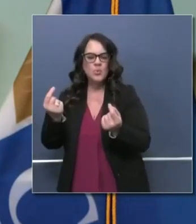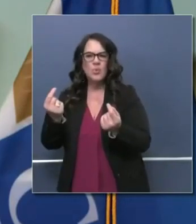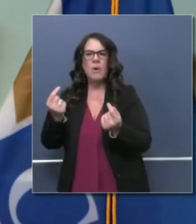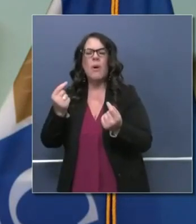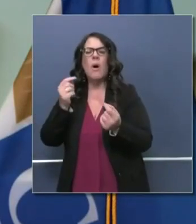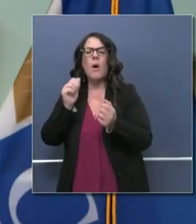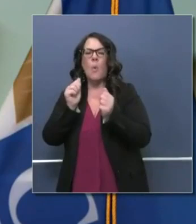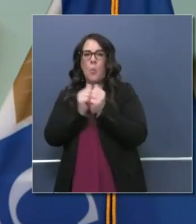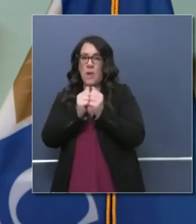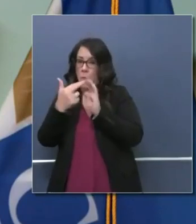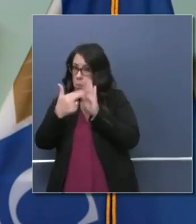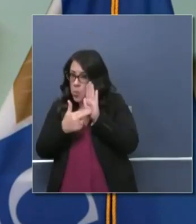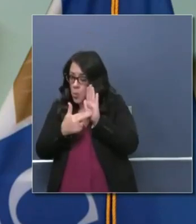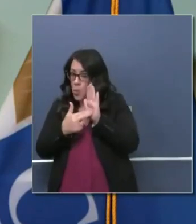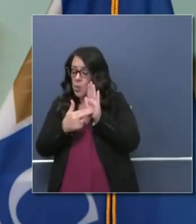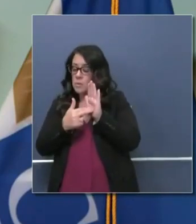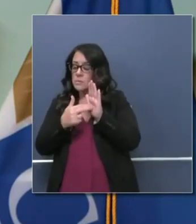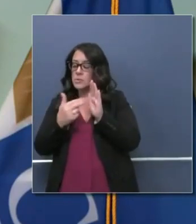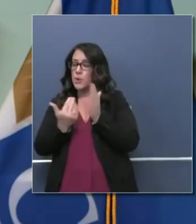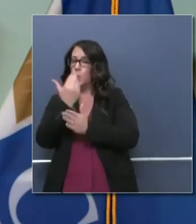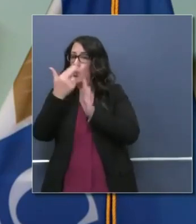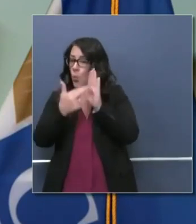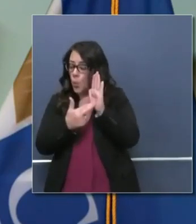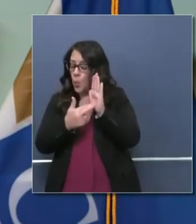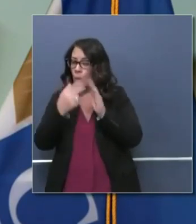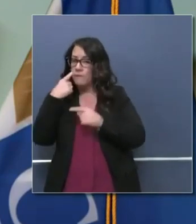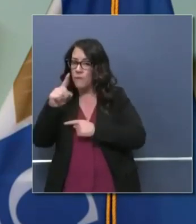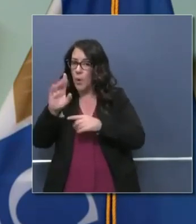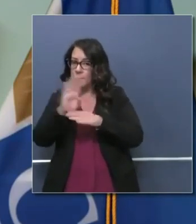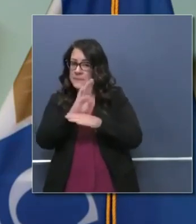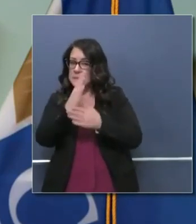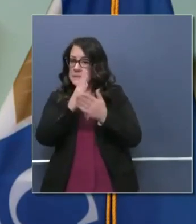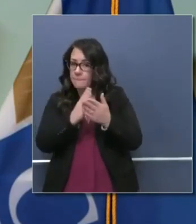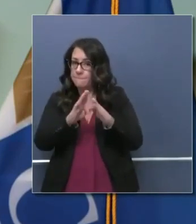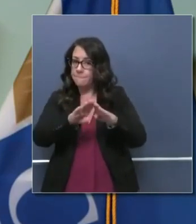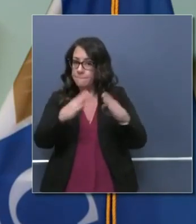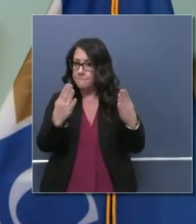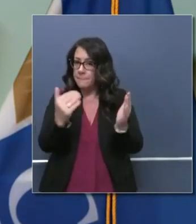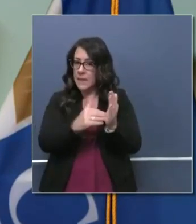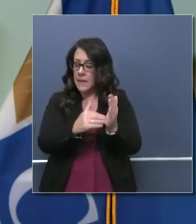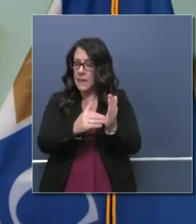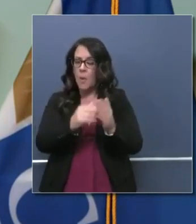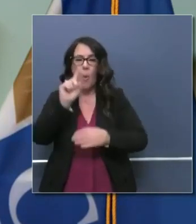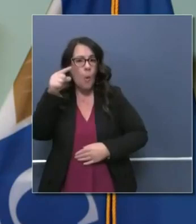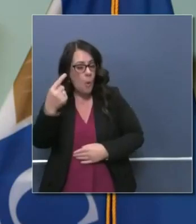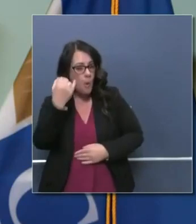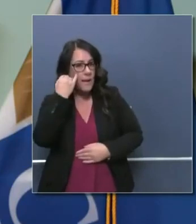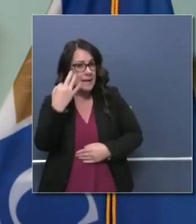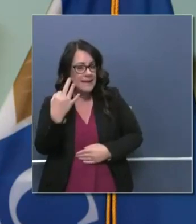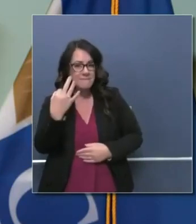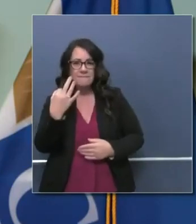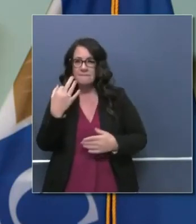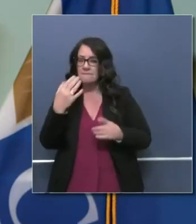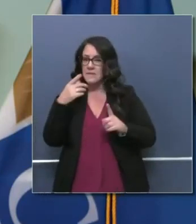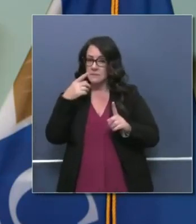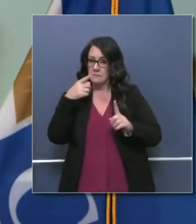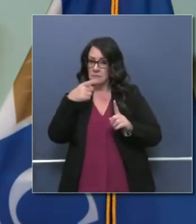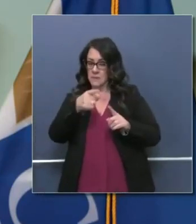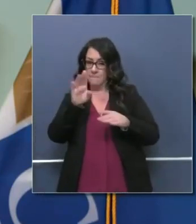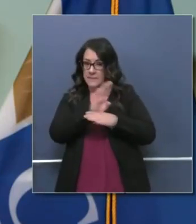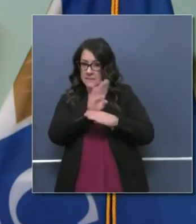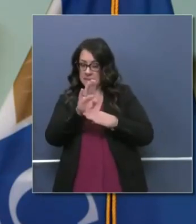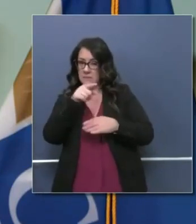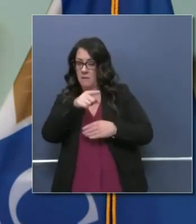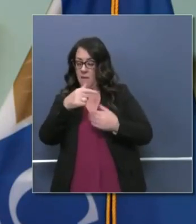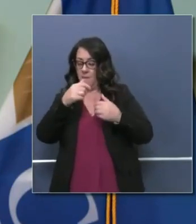start operating across the spectrum. We will allow regional variation, but only after self-certification of